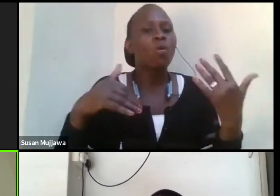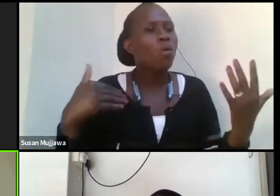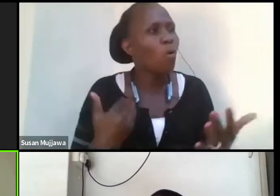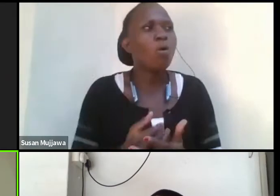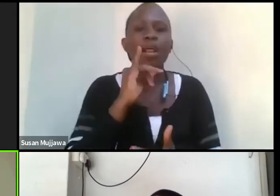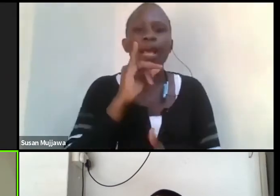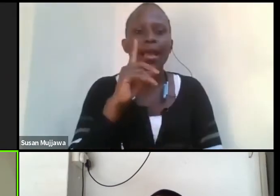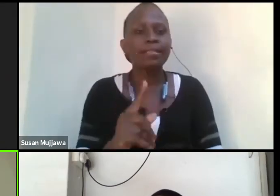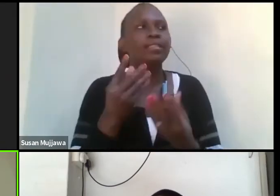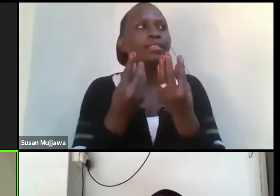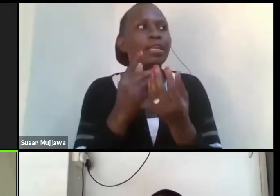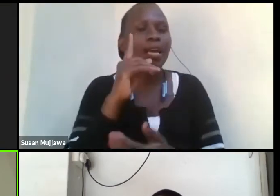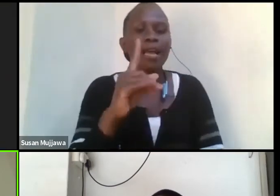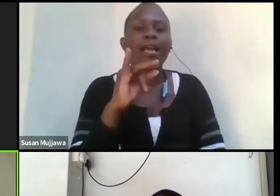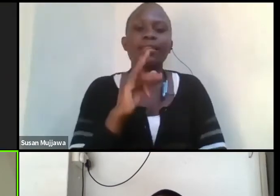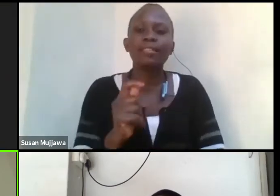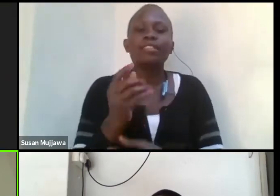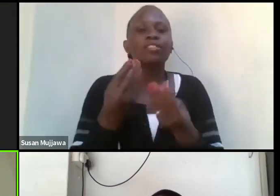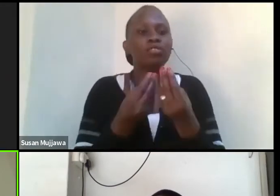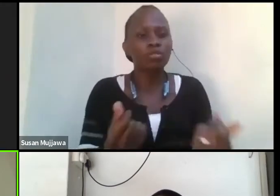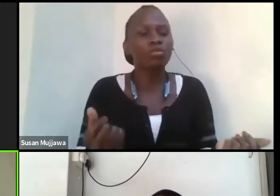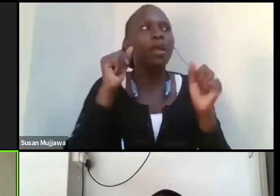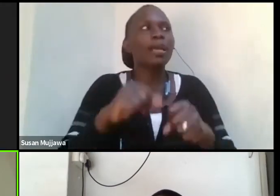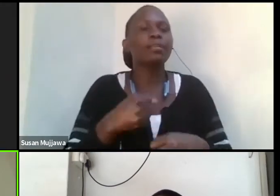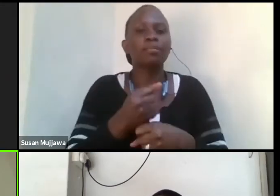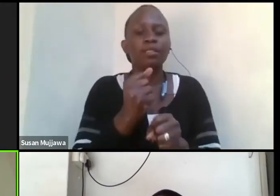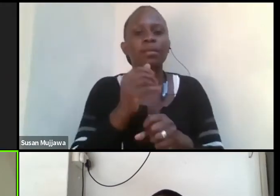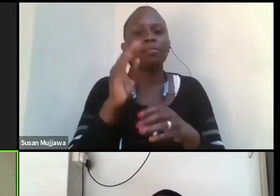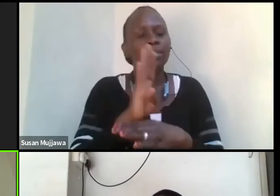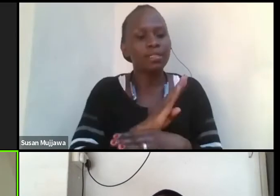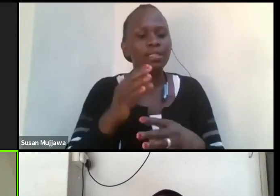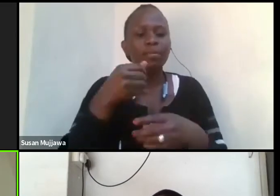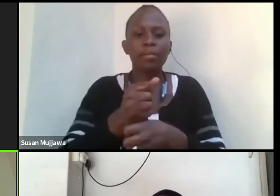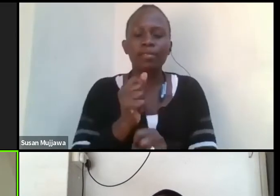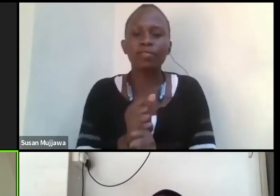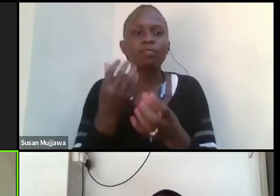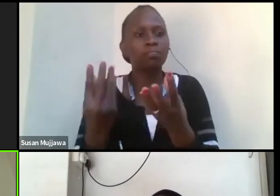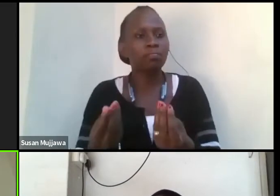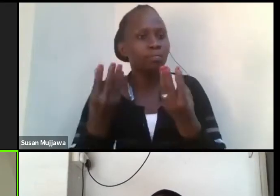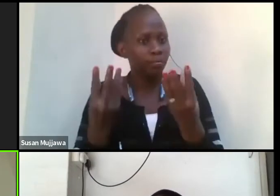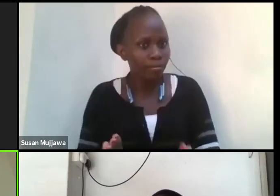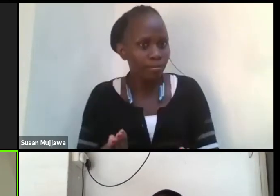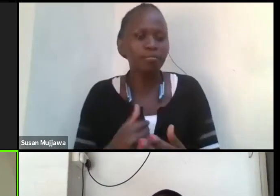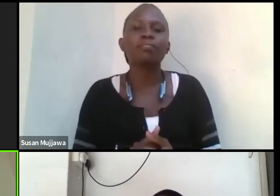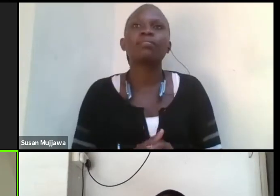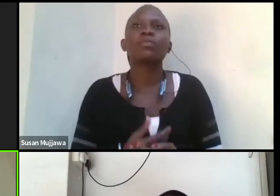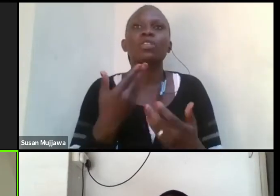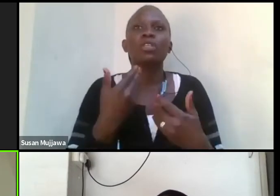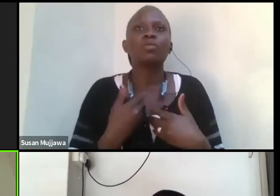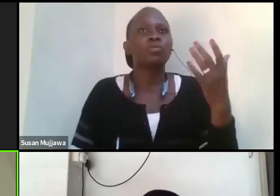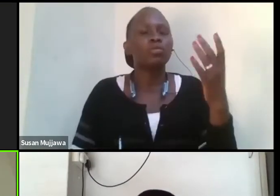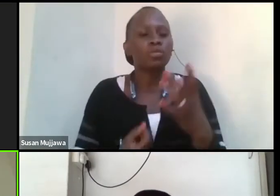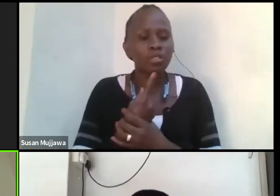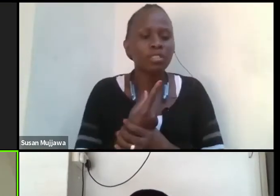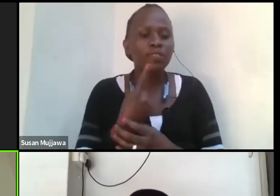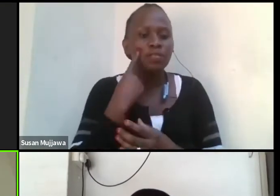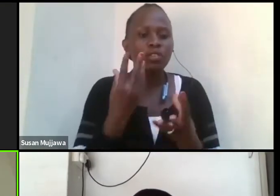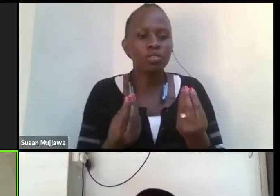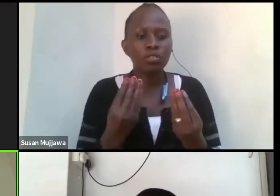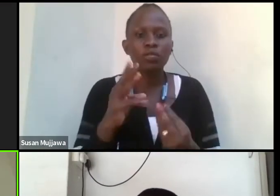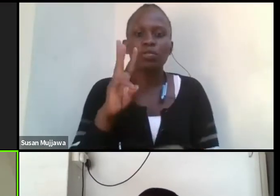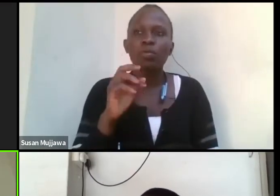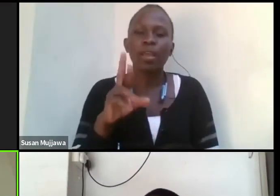business, manufacturing easier. There are opportunities for software. We need your softwares, hardware,